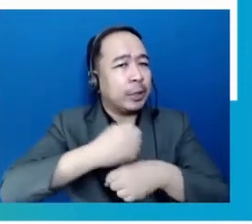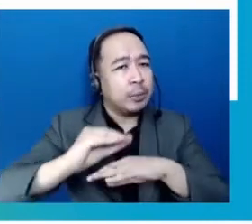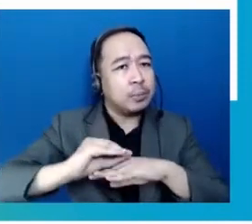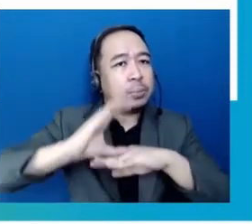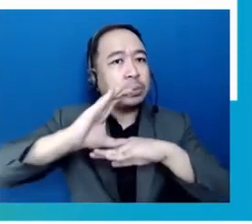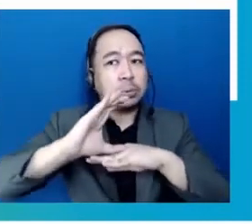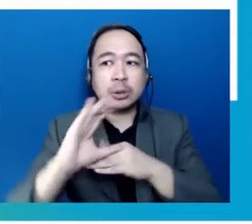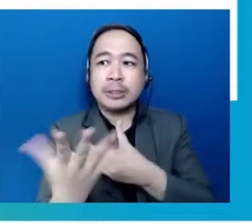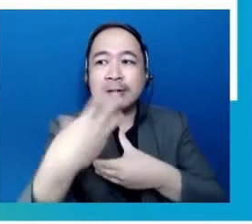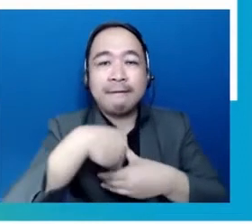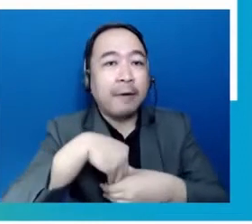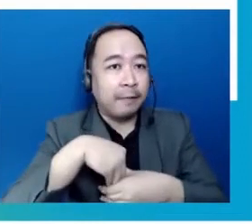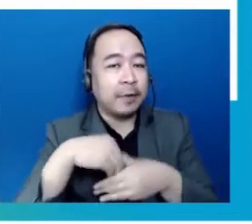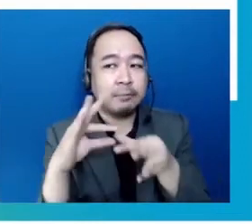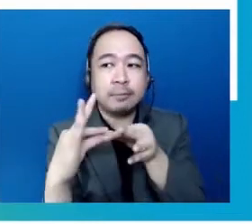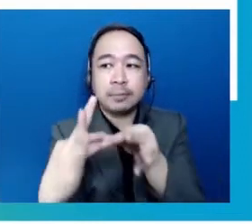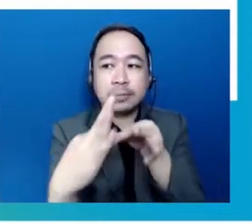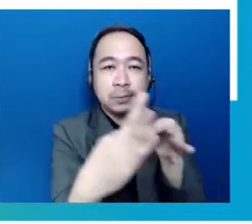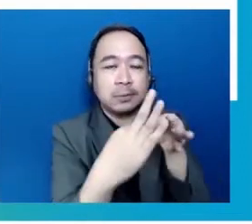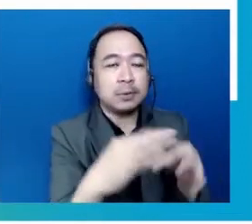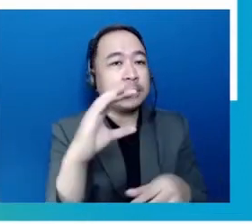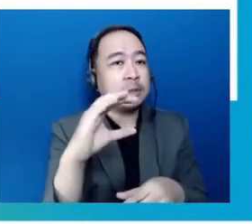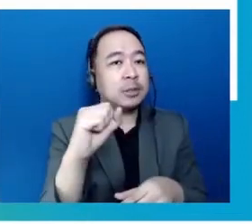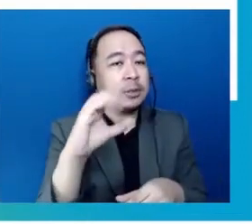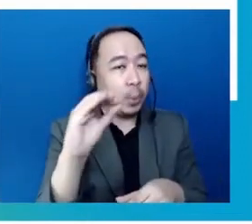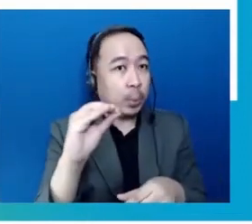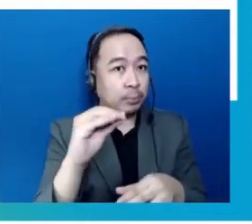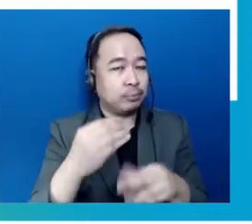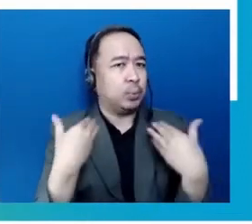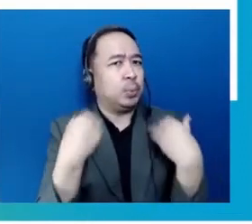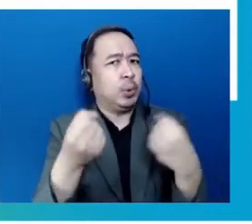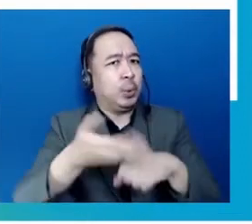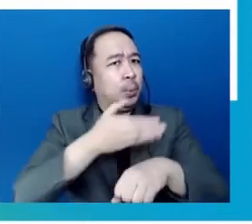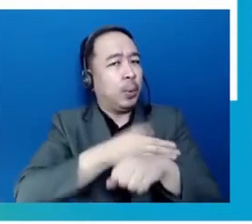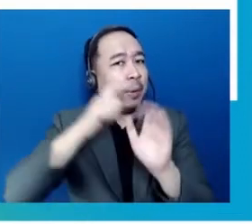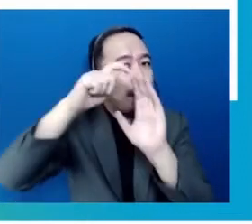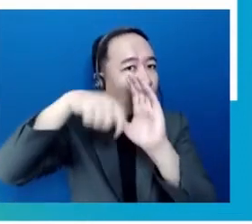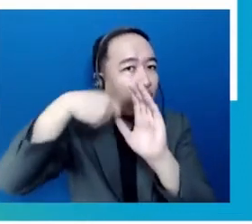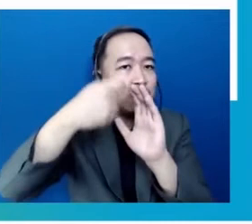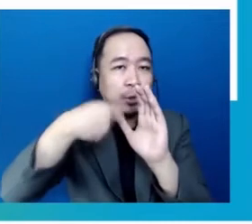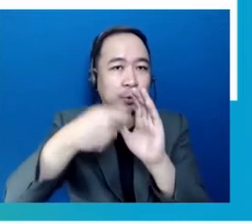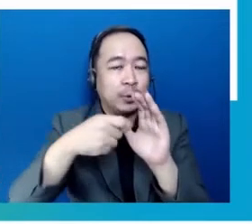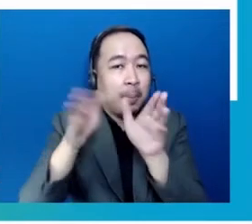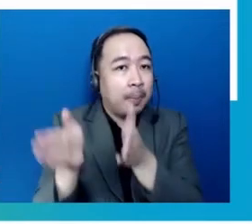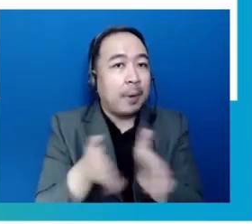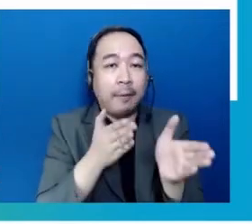with CSOs to strengthen project design and implementation, improve beneficiary